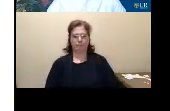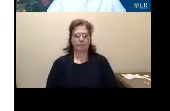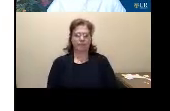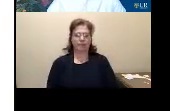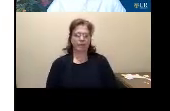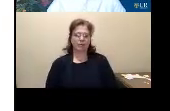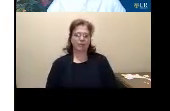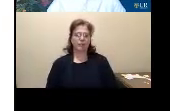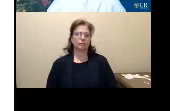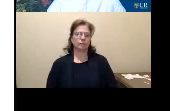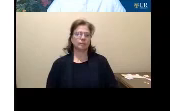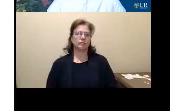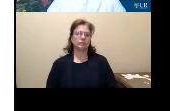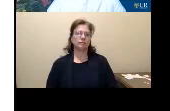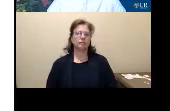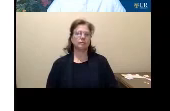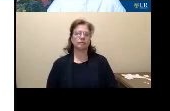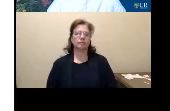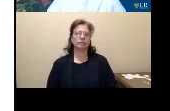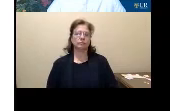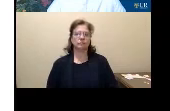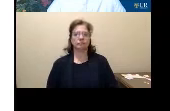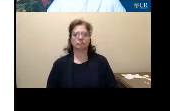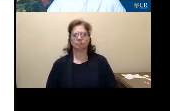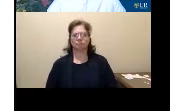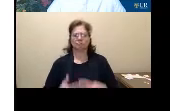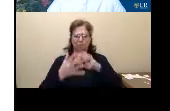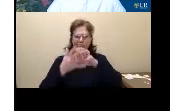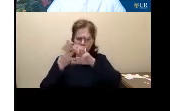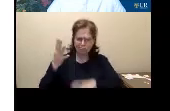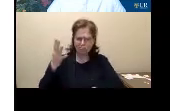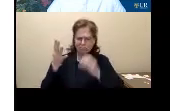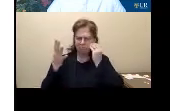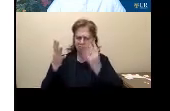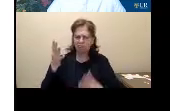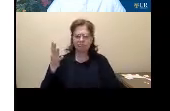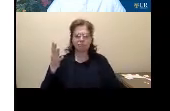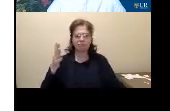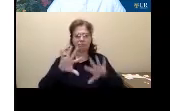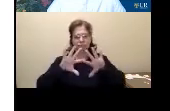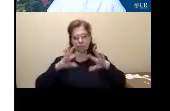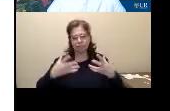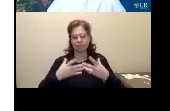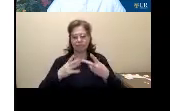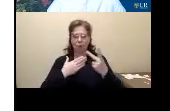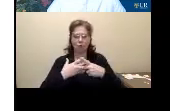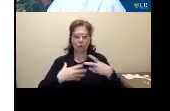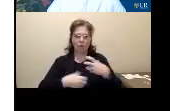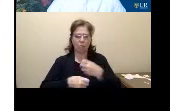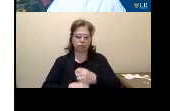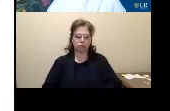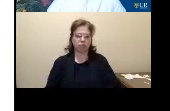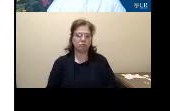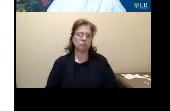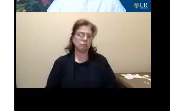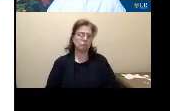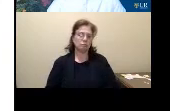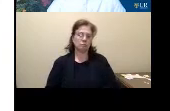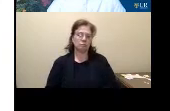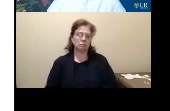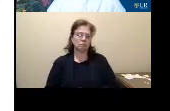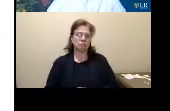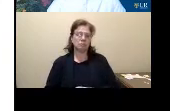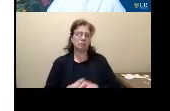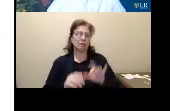So our lung cancer screening, we have lots of information. We have a program overview. We have an easy site, an easy click to make an